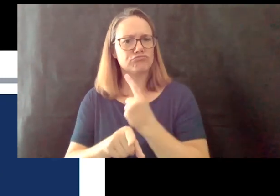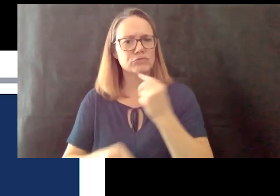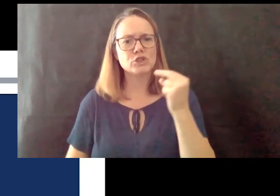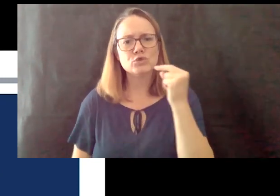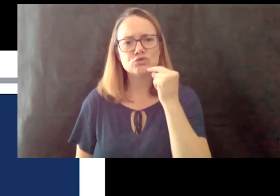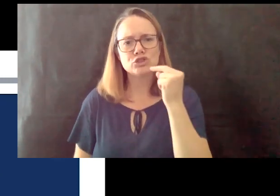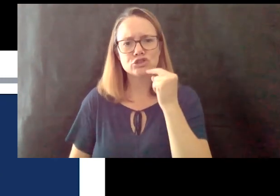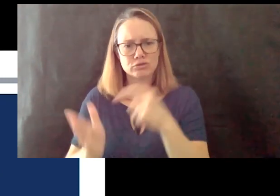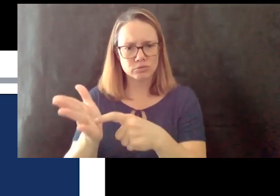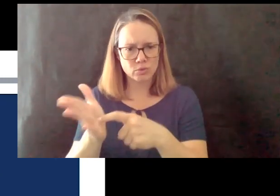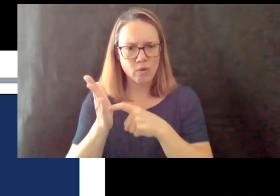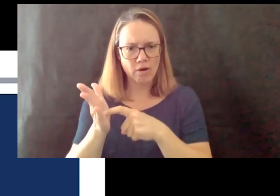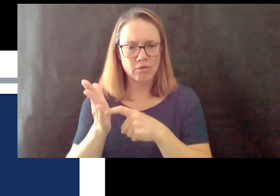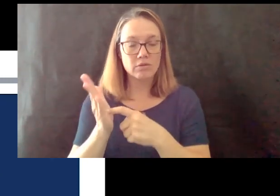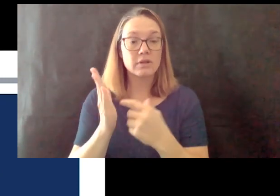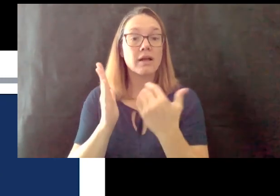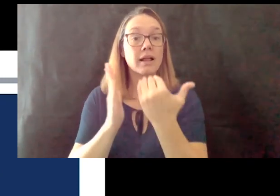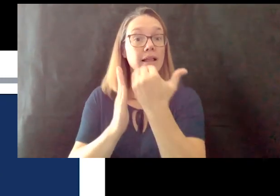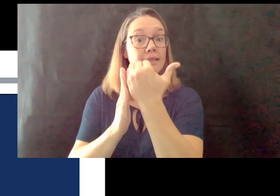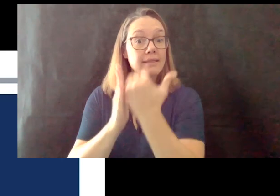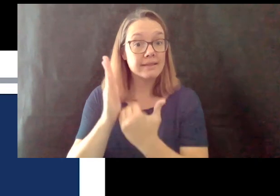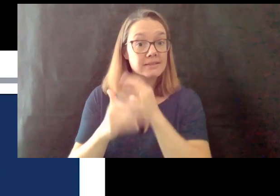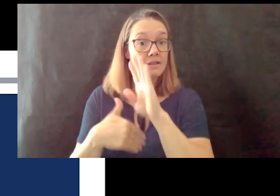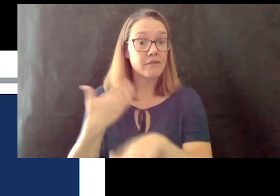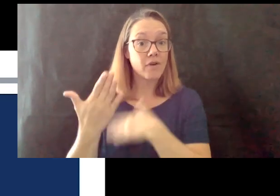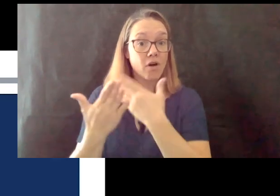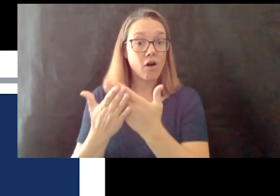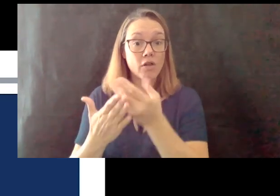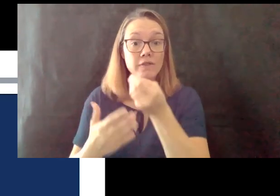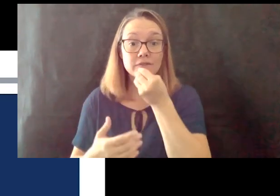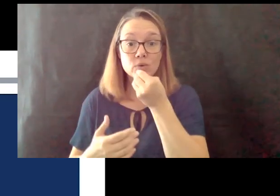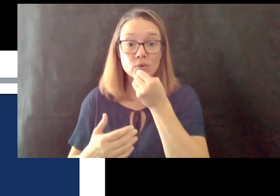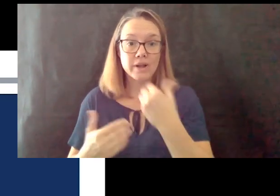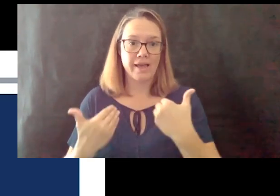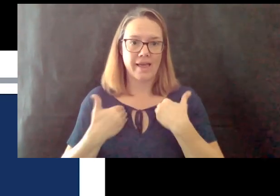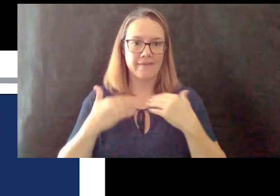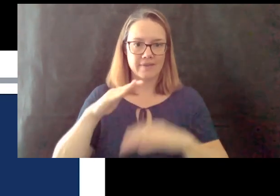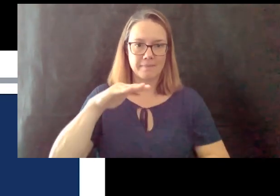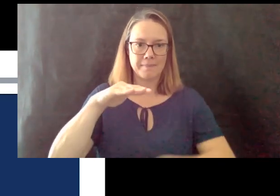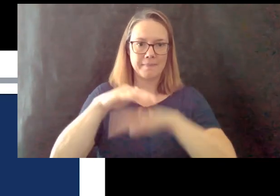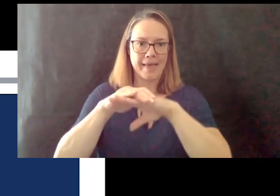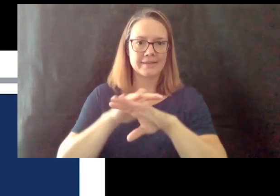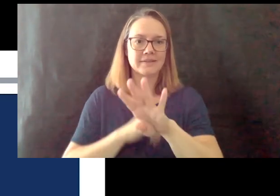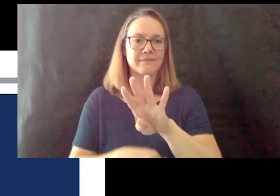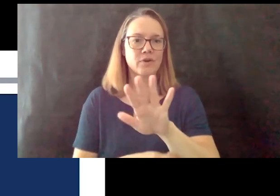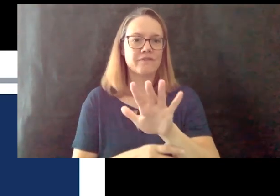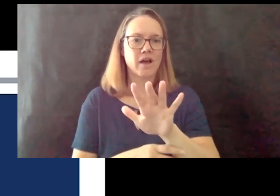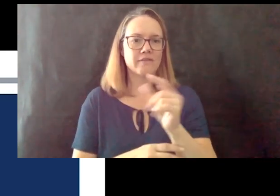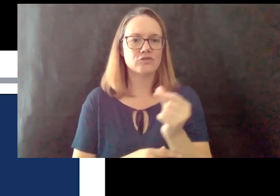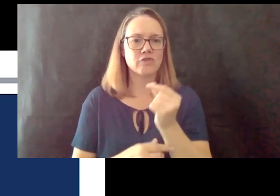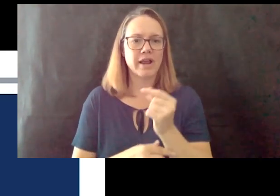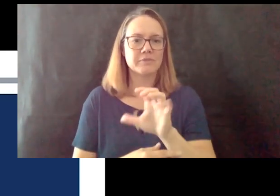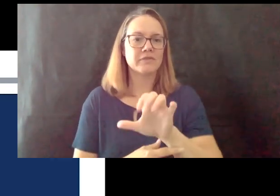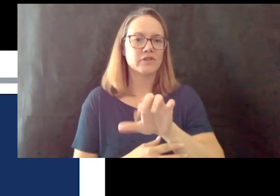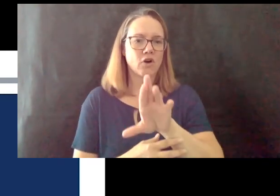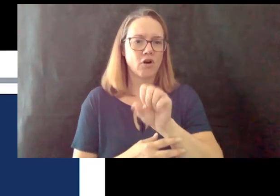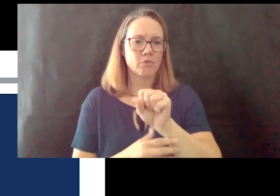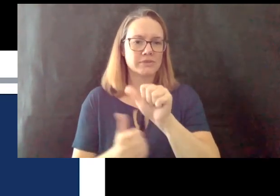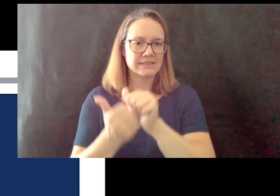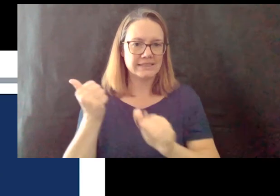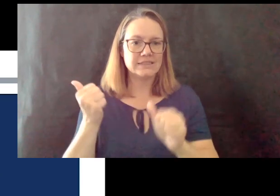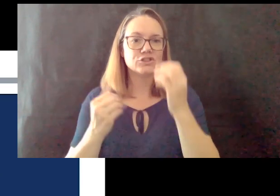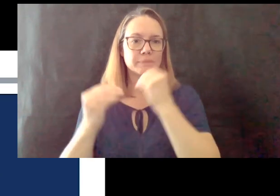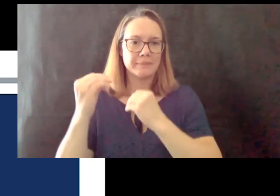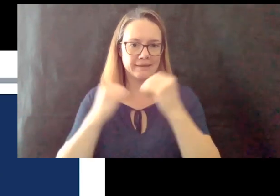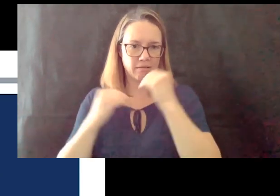nutrition required. The list of all the food items on the menu have a maximum of 45